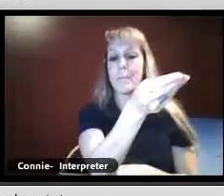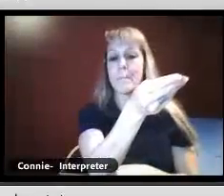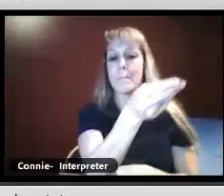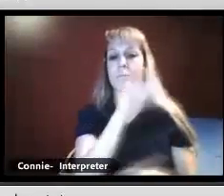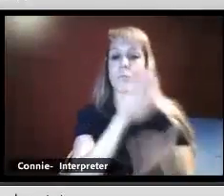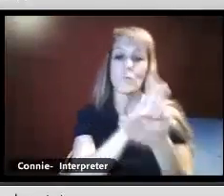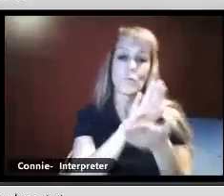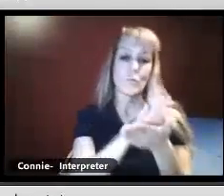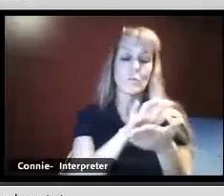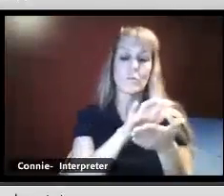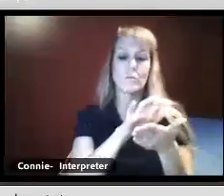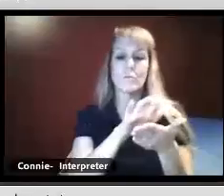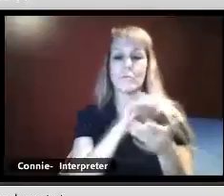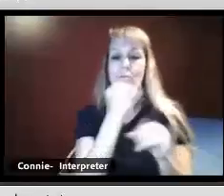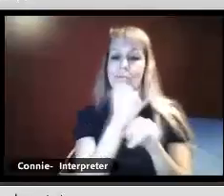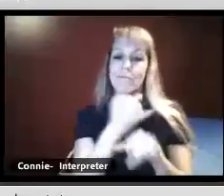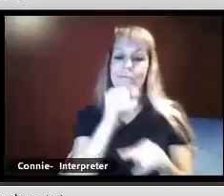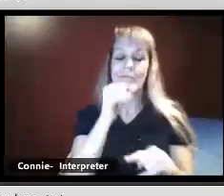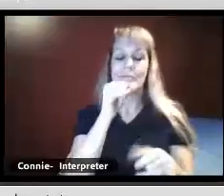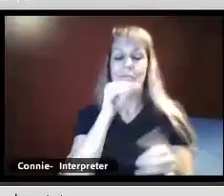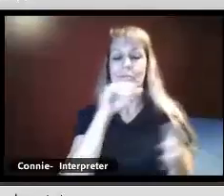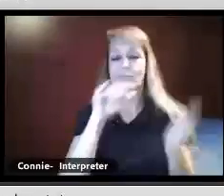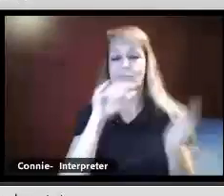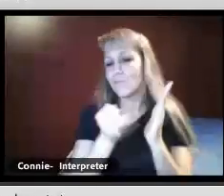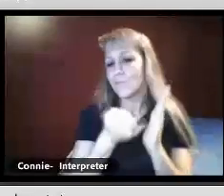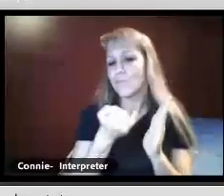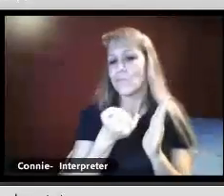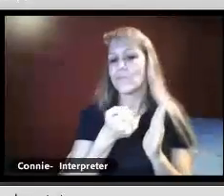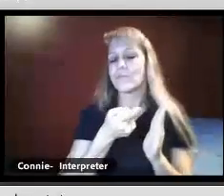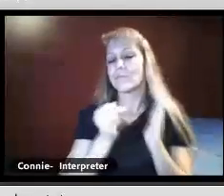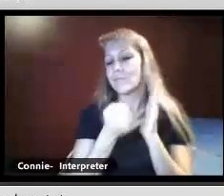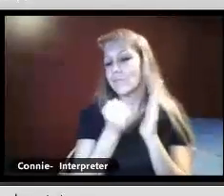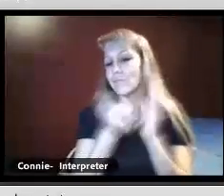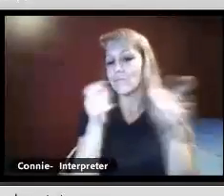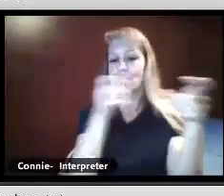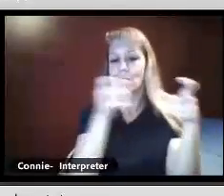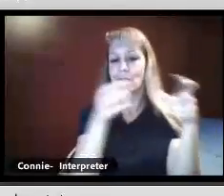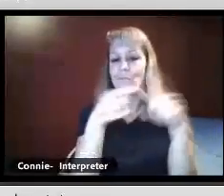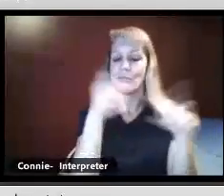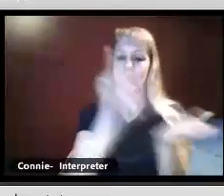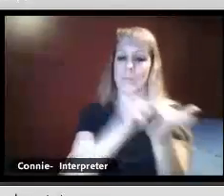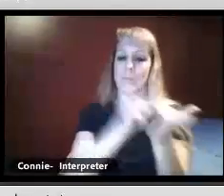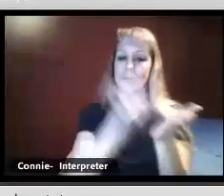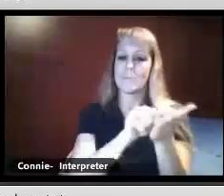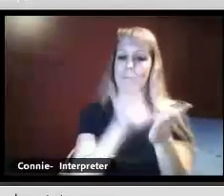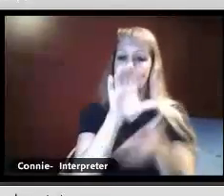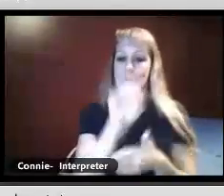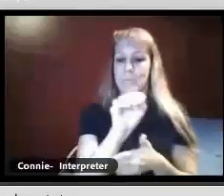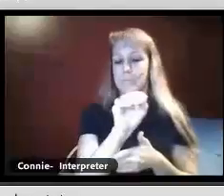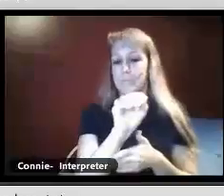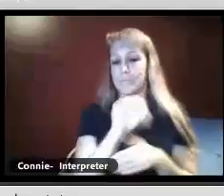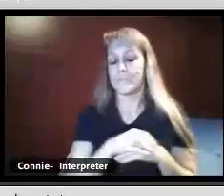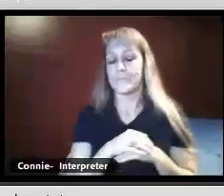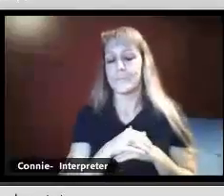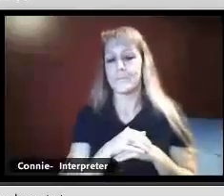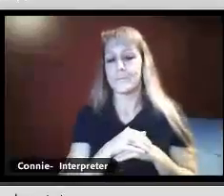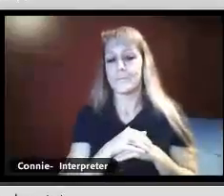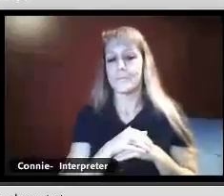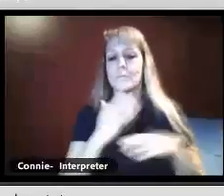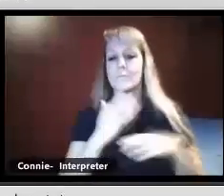scholarly journals, which are controlled by publishing companies, go